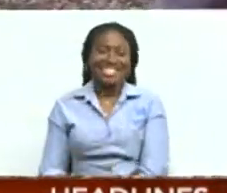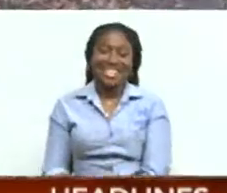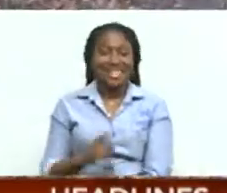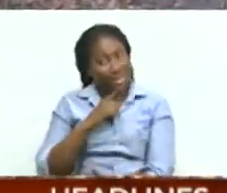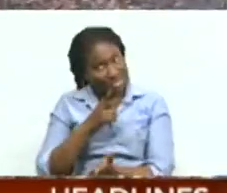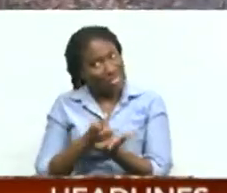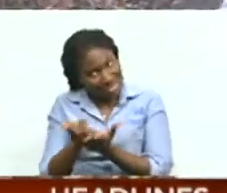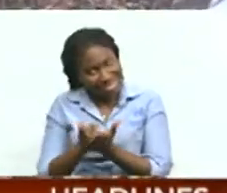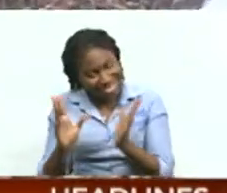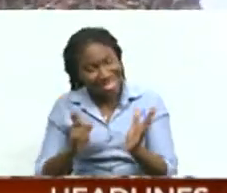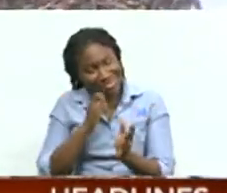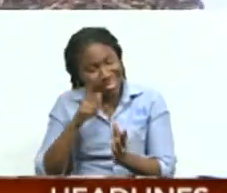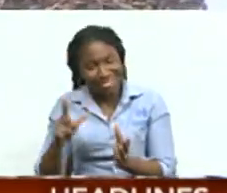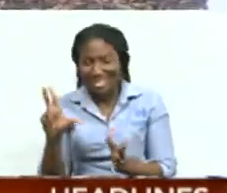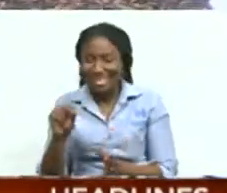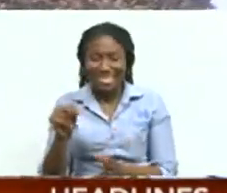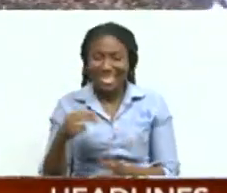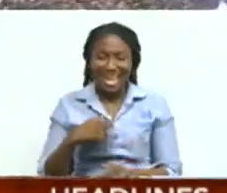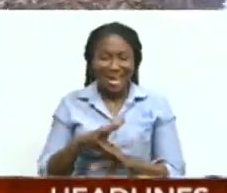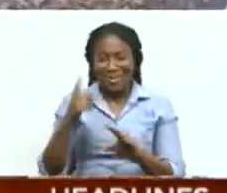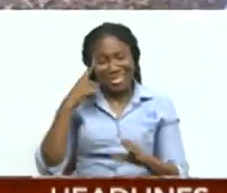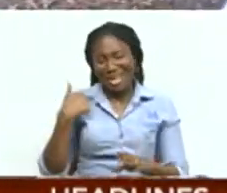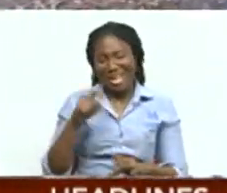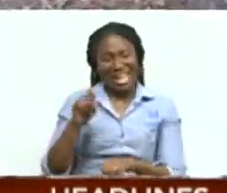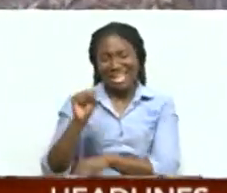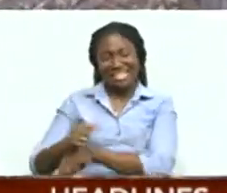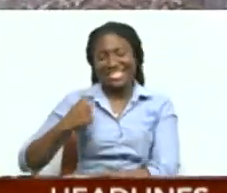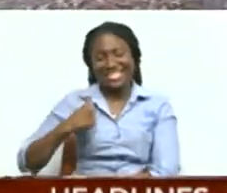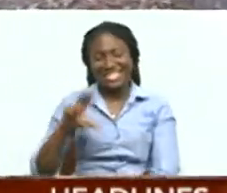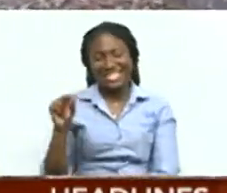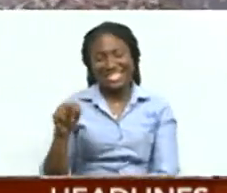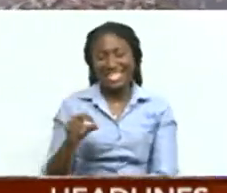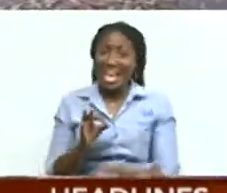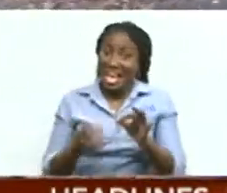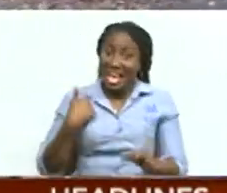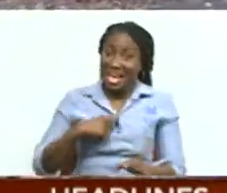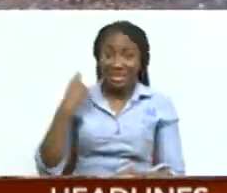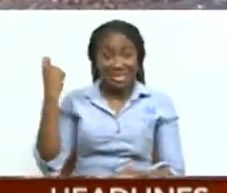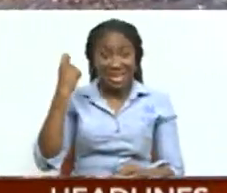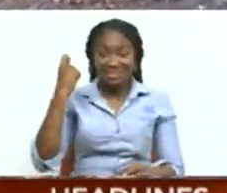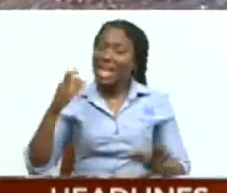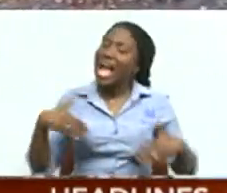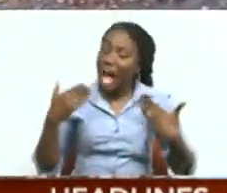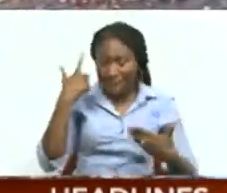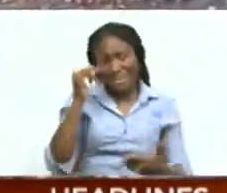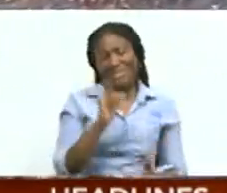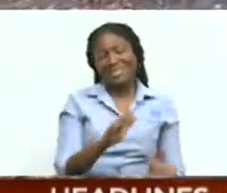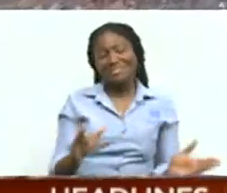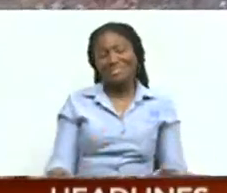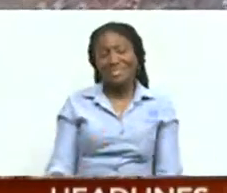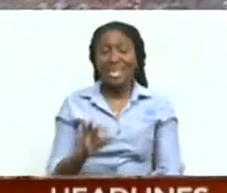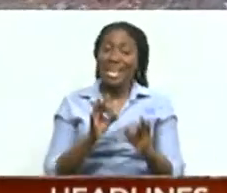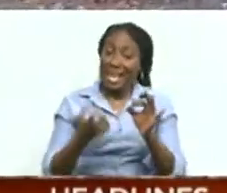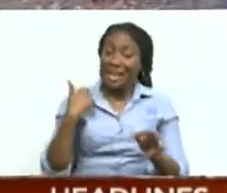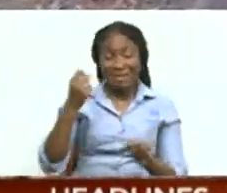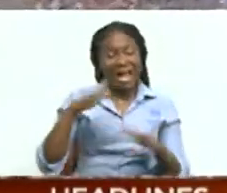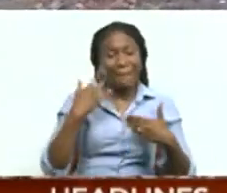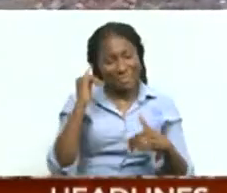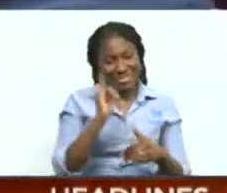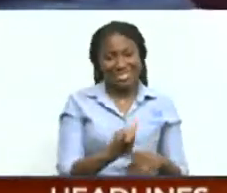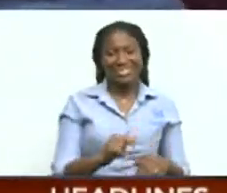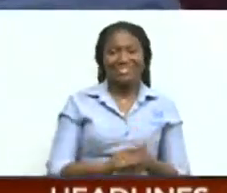Reality? Nah, I don't feel we're gonna pull it off. If we do, happy for them. If we do, happy for them, Baba, you